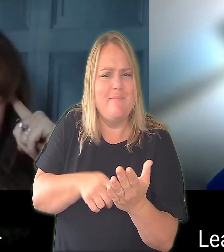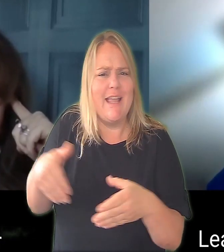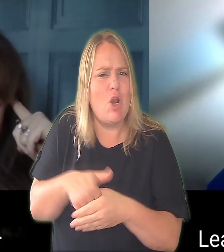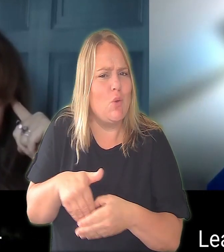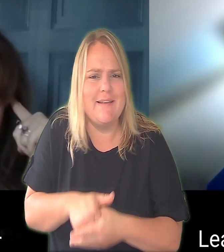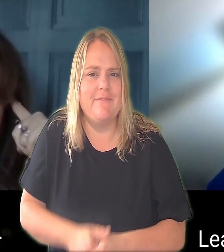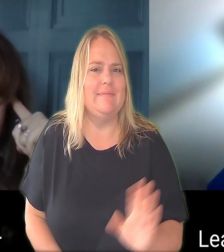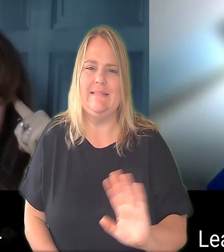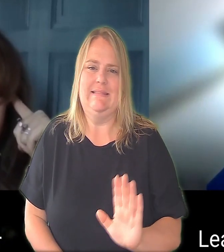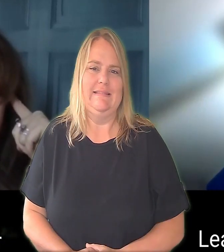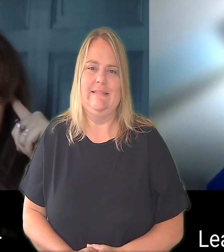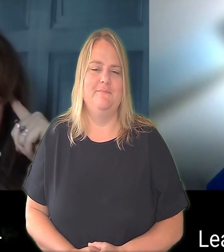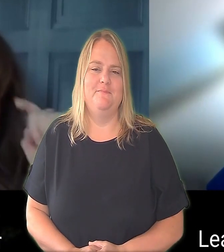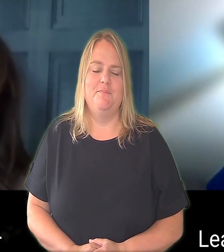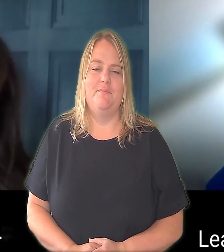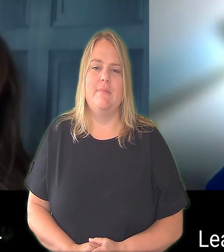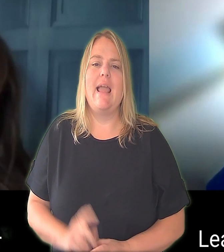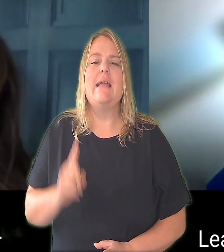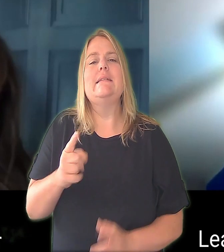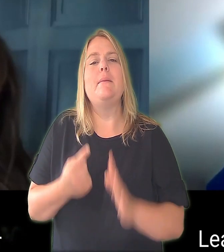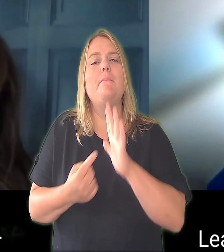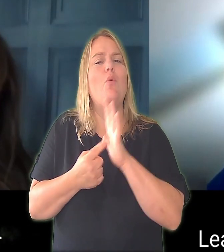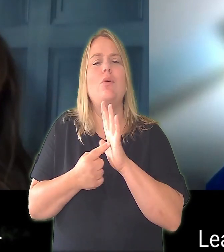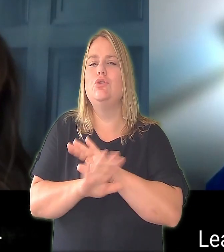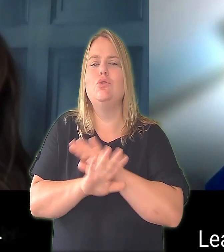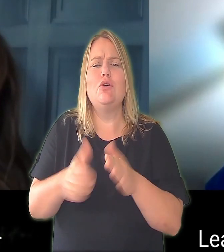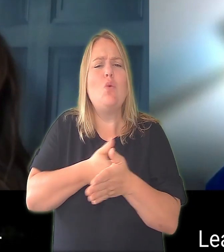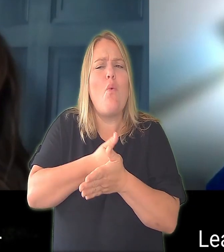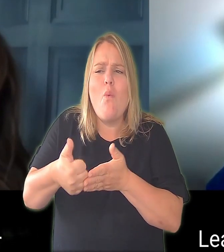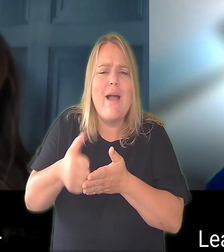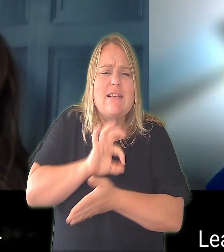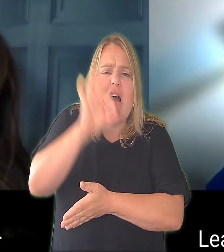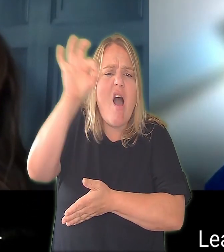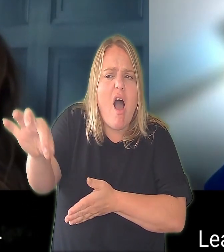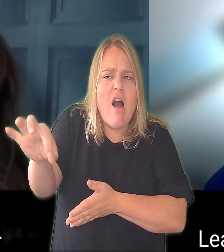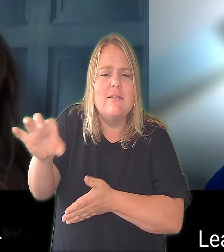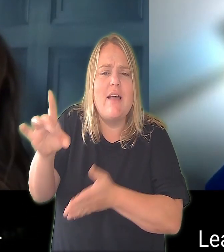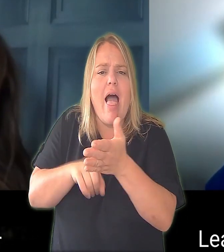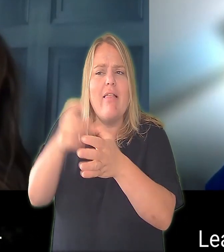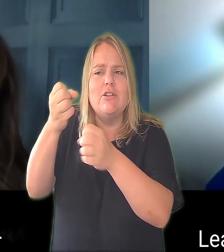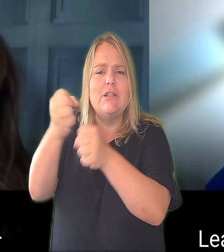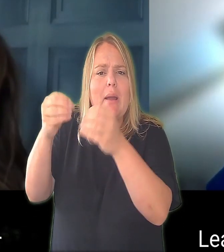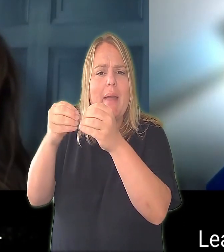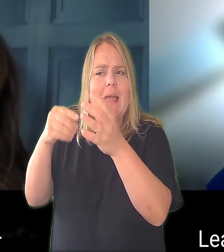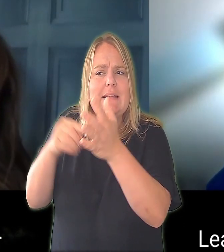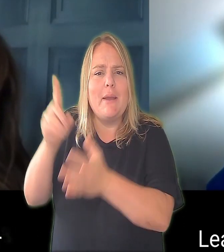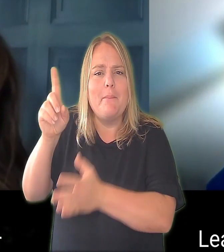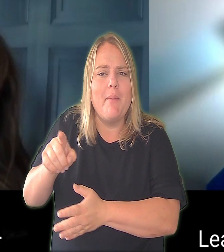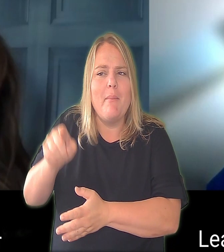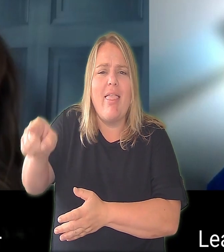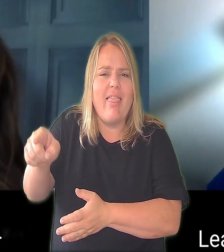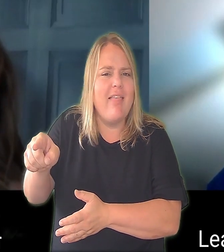doesn't sound very inclusive. No, people don't expect heterosexual people to speak for all straight people. It can get